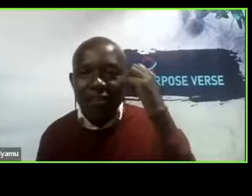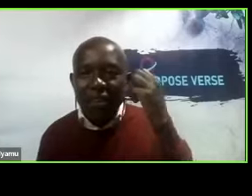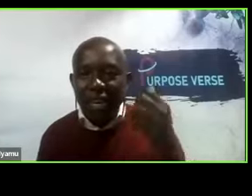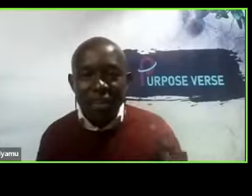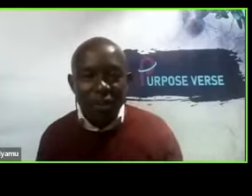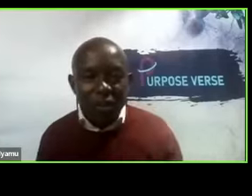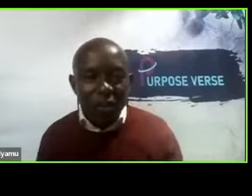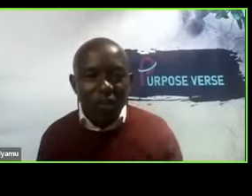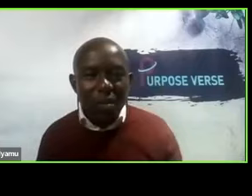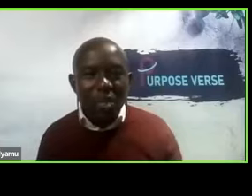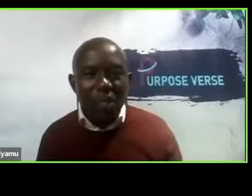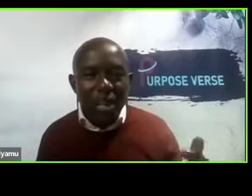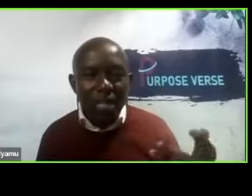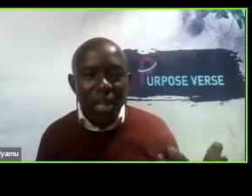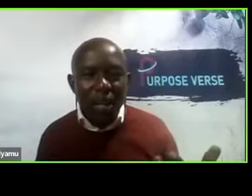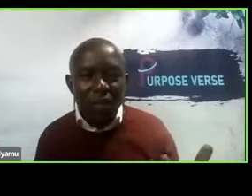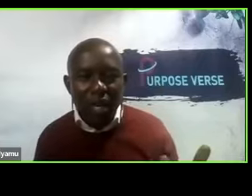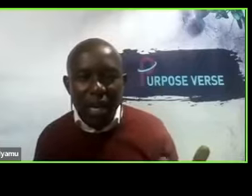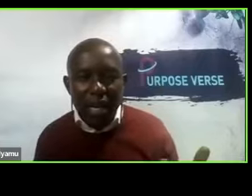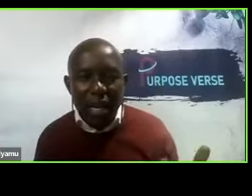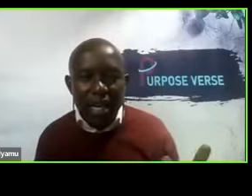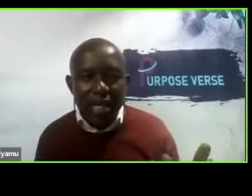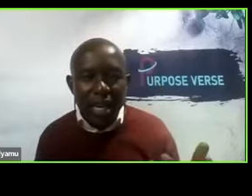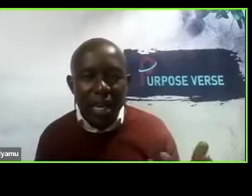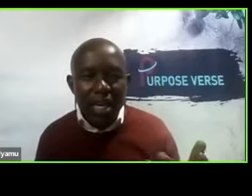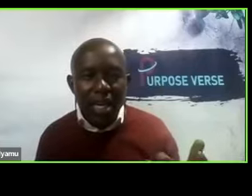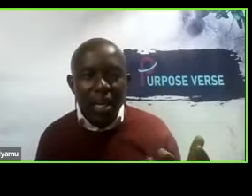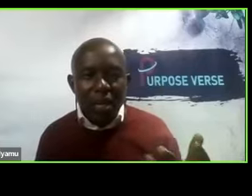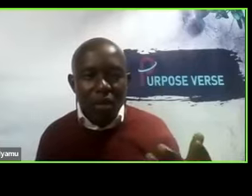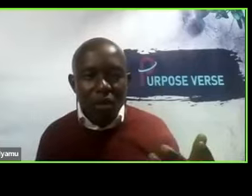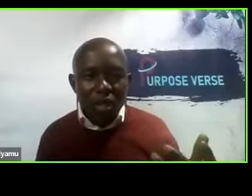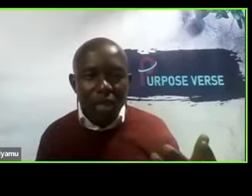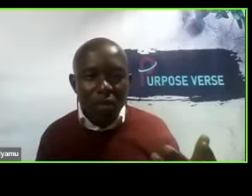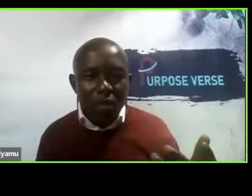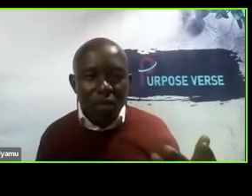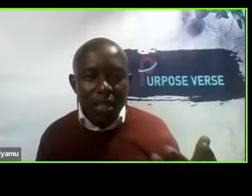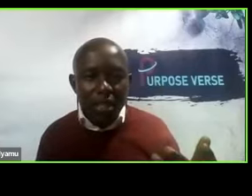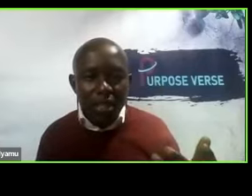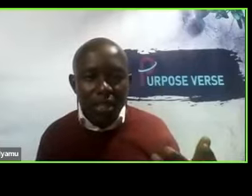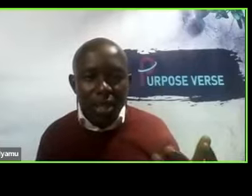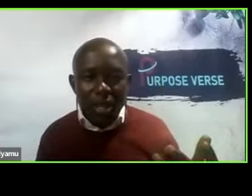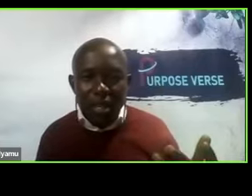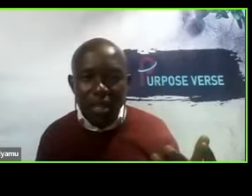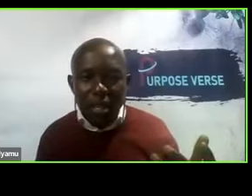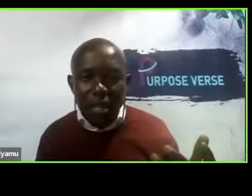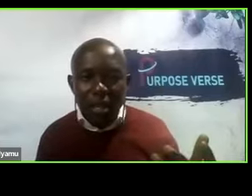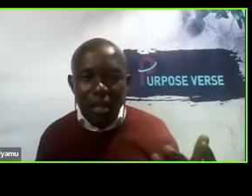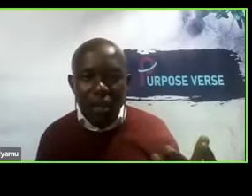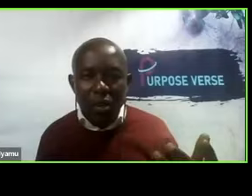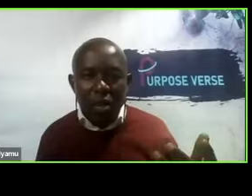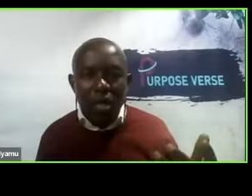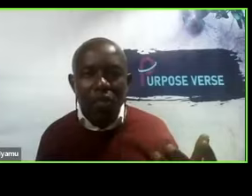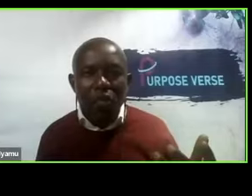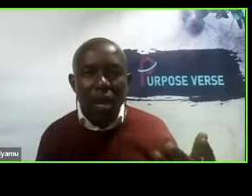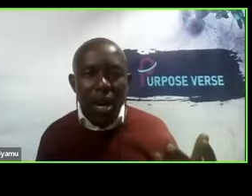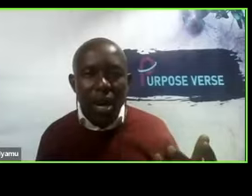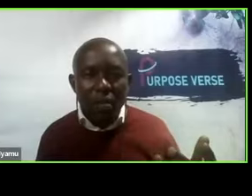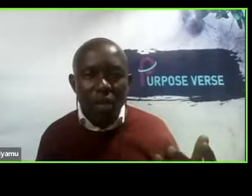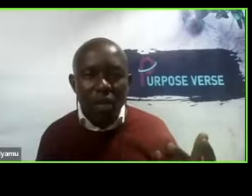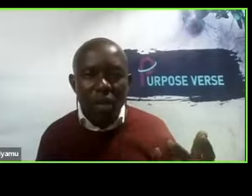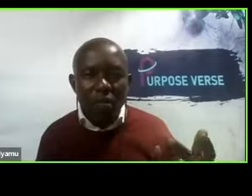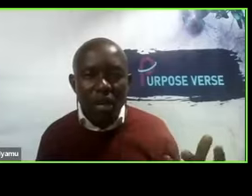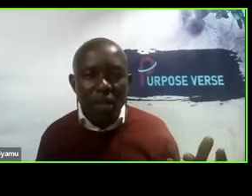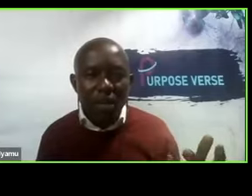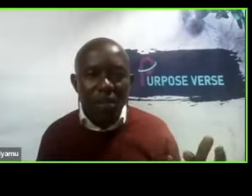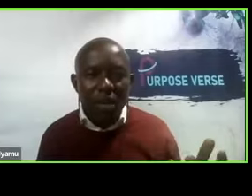Grace had dropped off. Let me see whether there's another question I can answer. Eunice, thank you for us saying that you're beginning to align